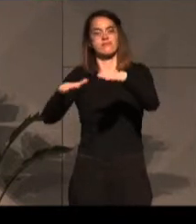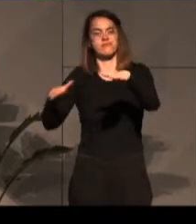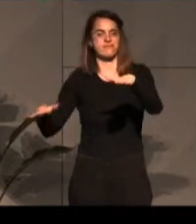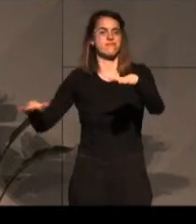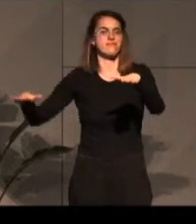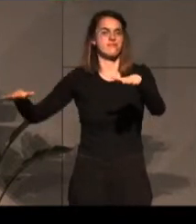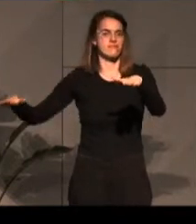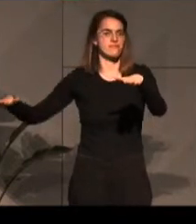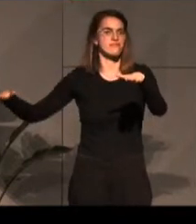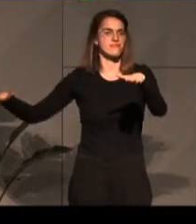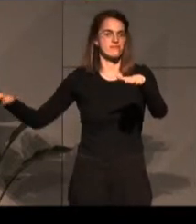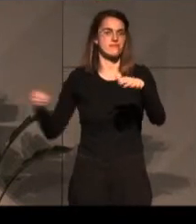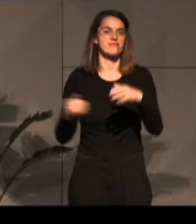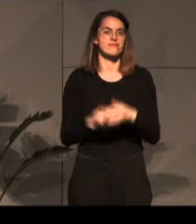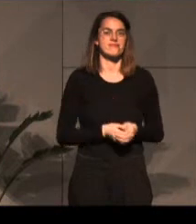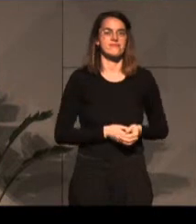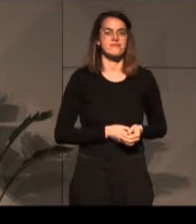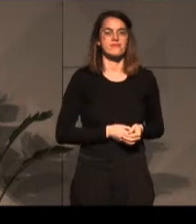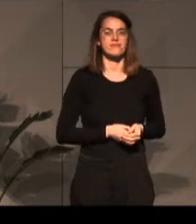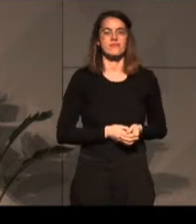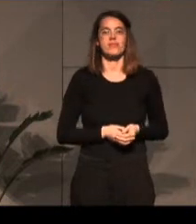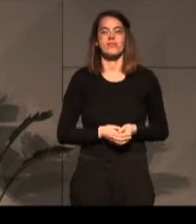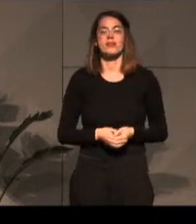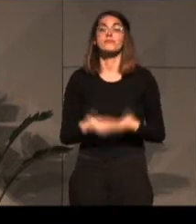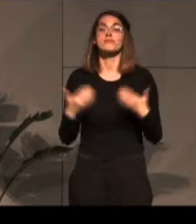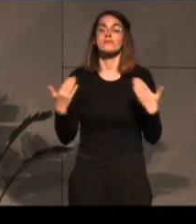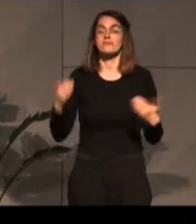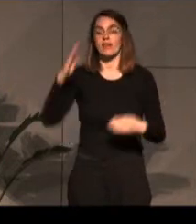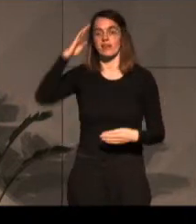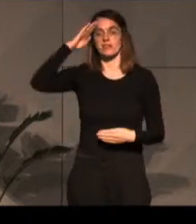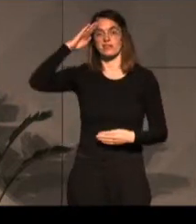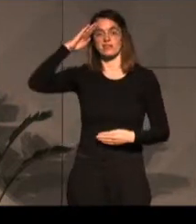mission and breaks.